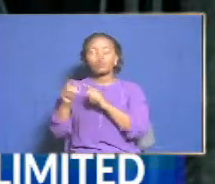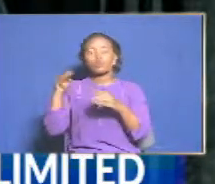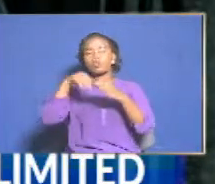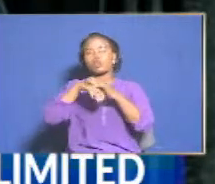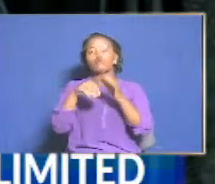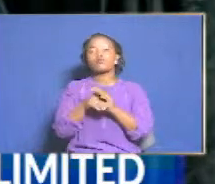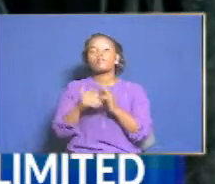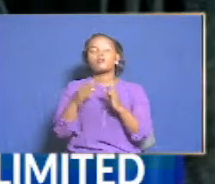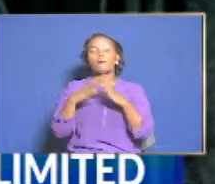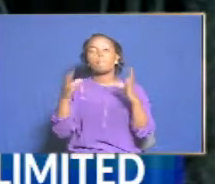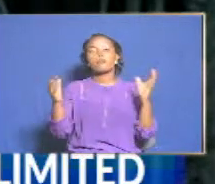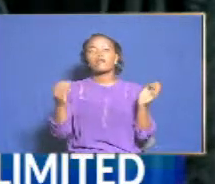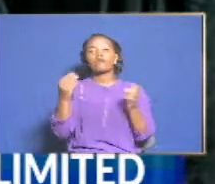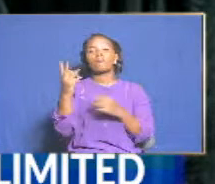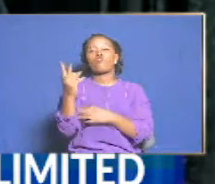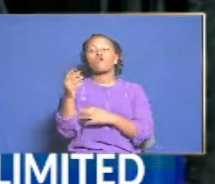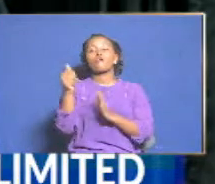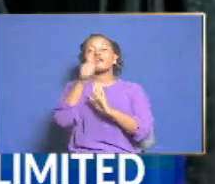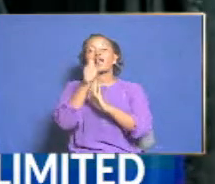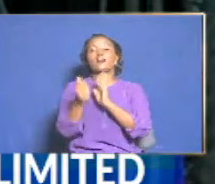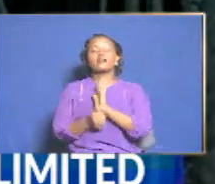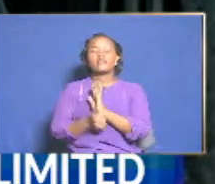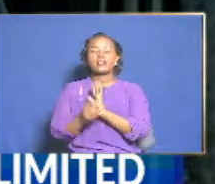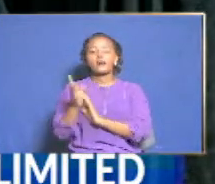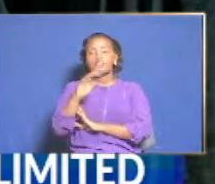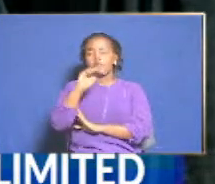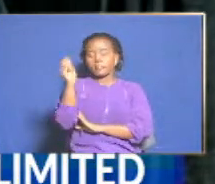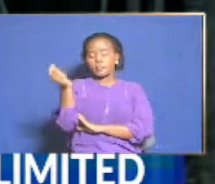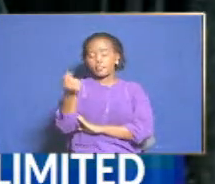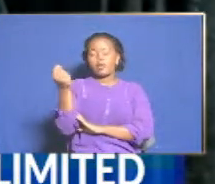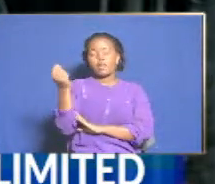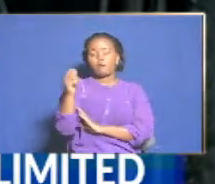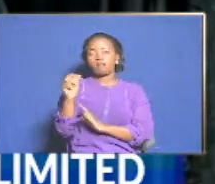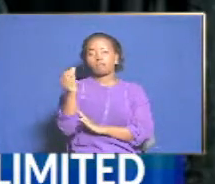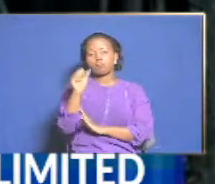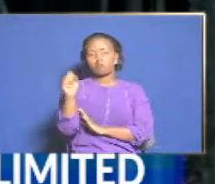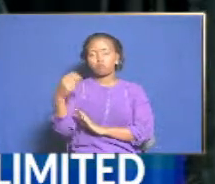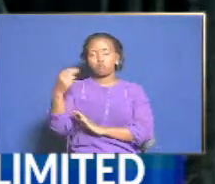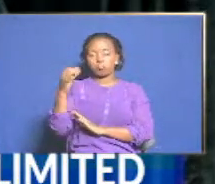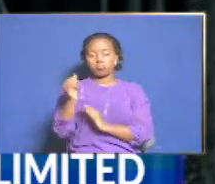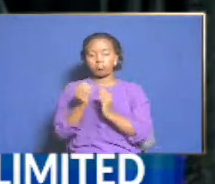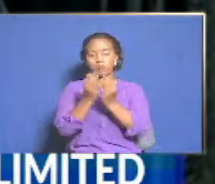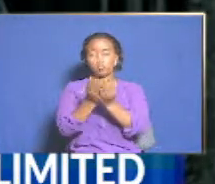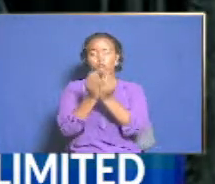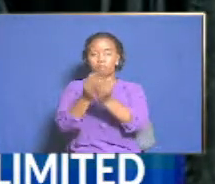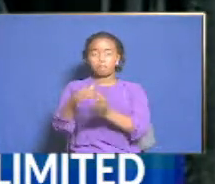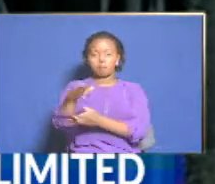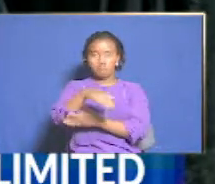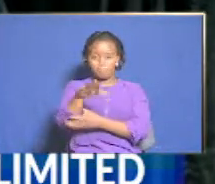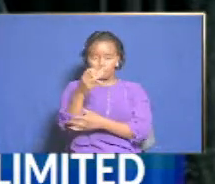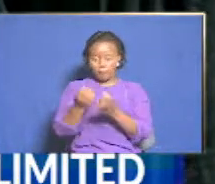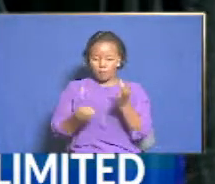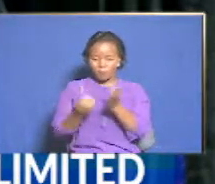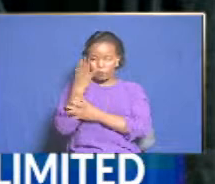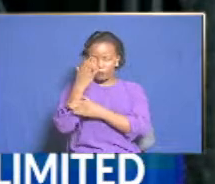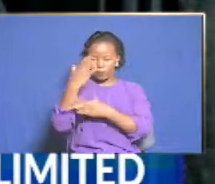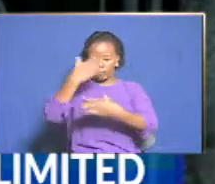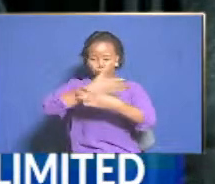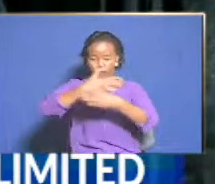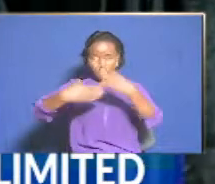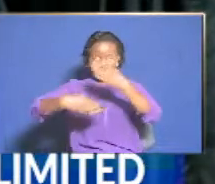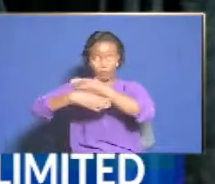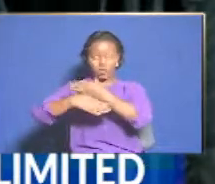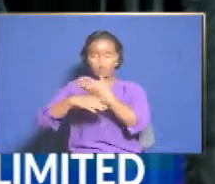agenda, the Kenya Shipyards Limited will catalyze shipbuilding and technology